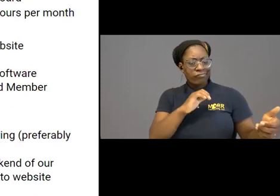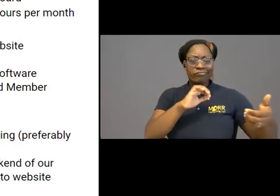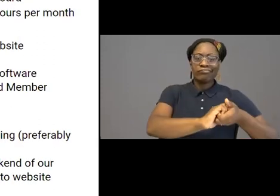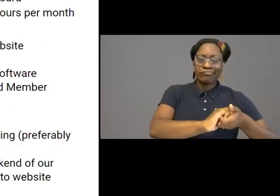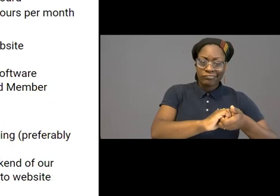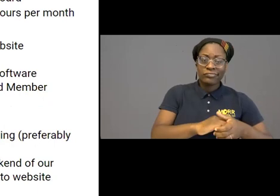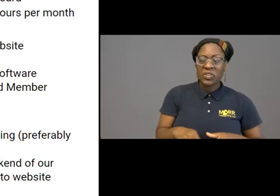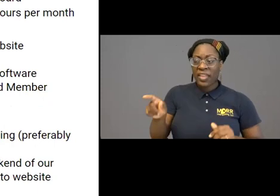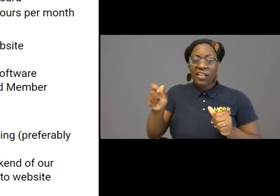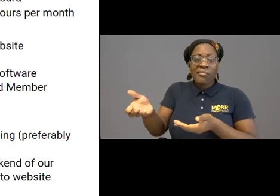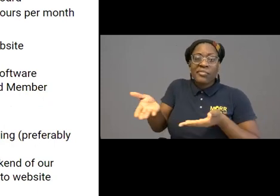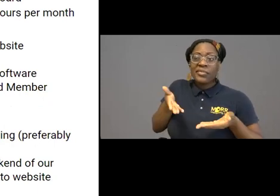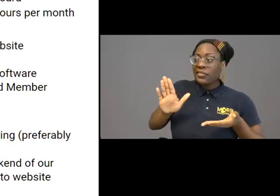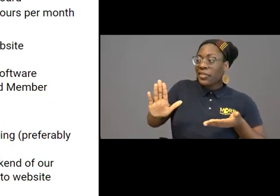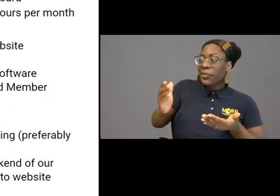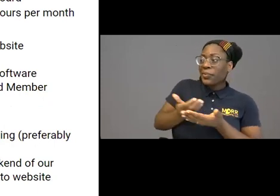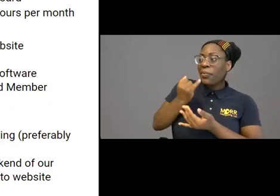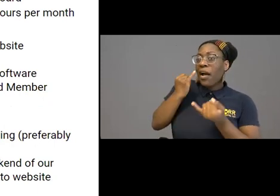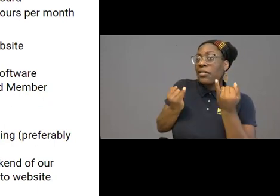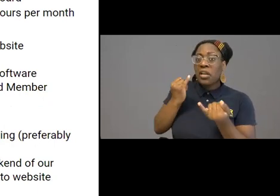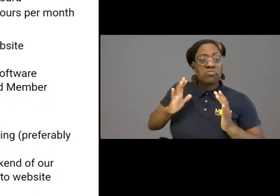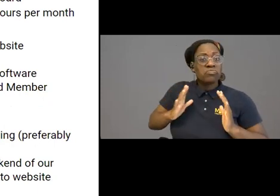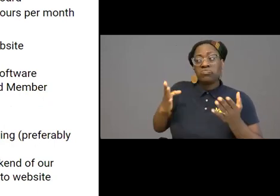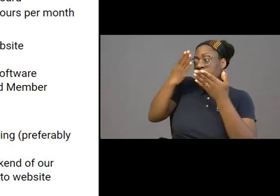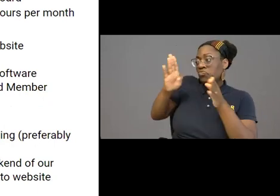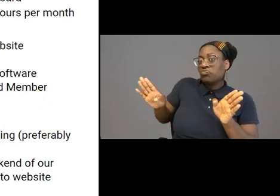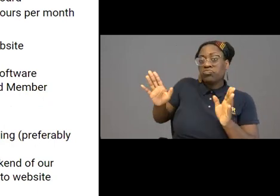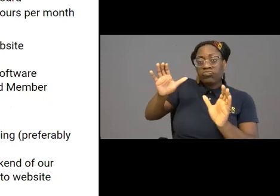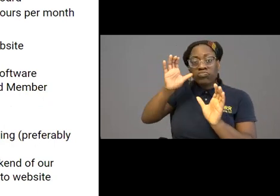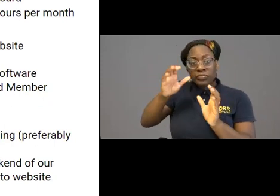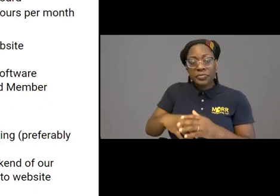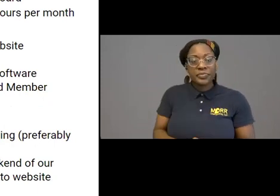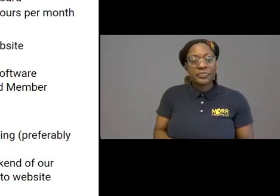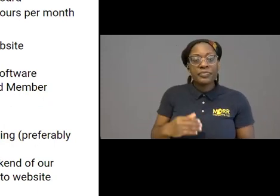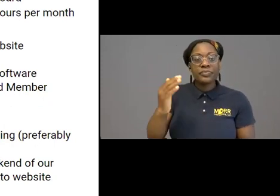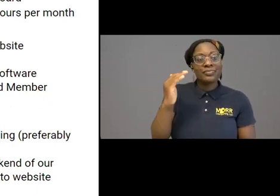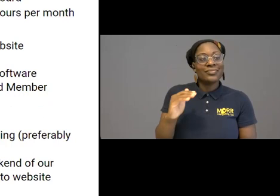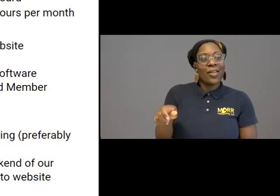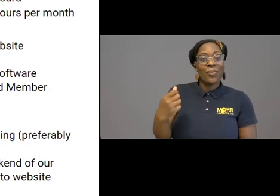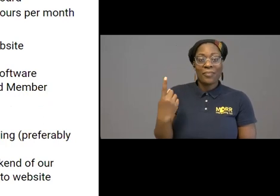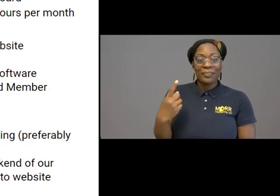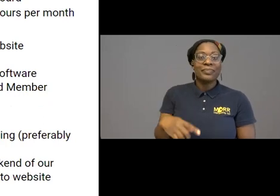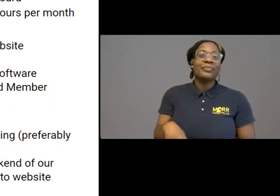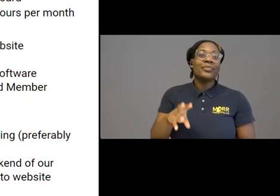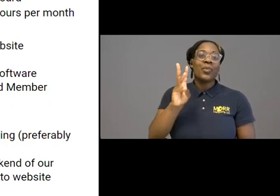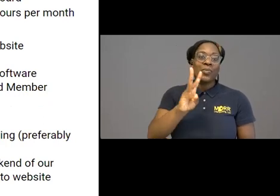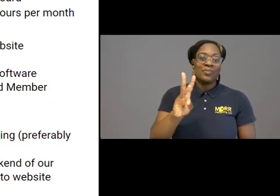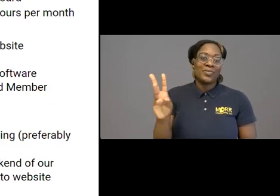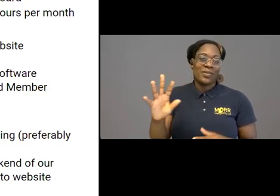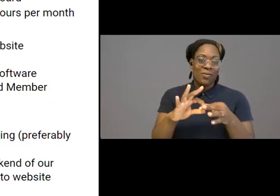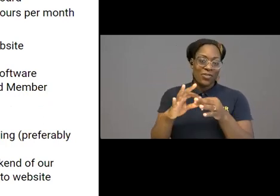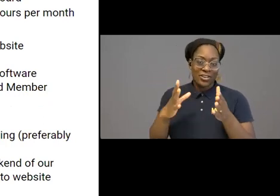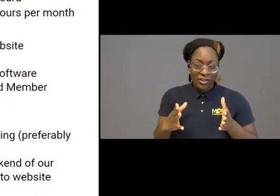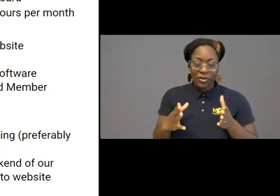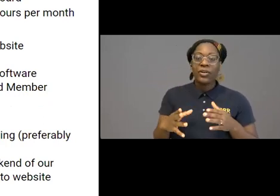We also have one opening for a website coordinator. Our website coordinators serve two-year terms, and these terms are also renewable.